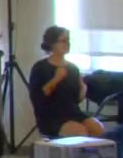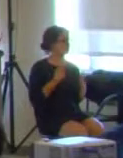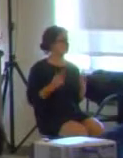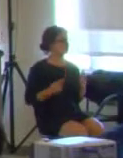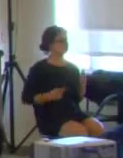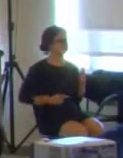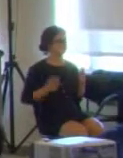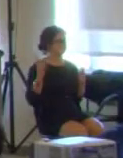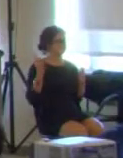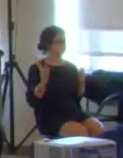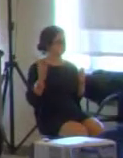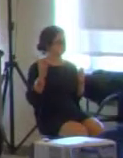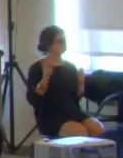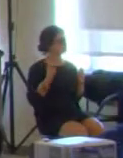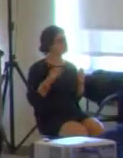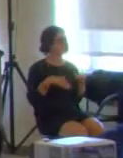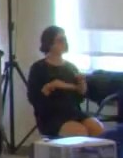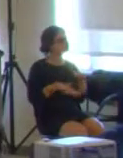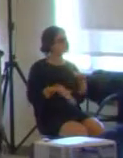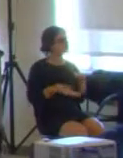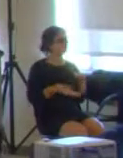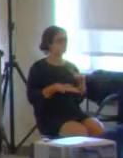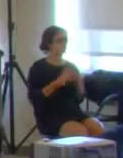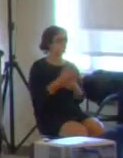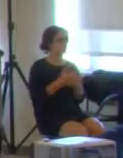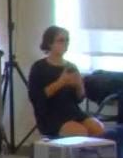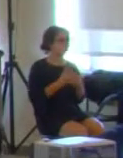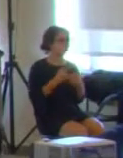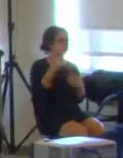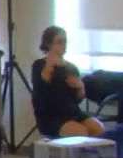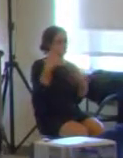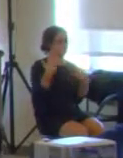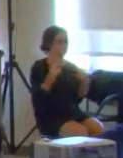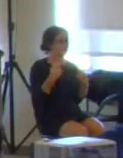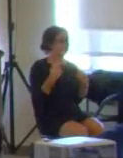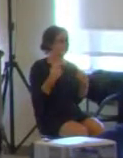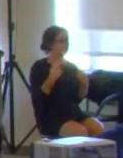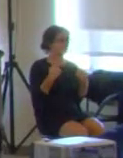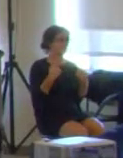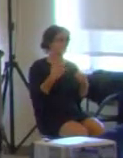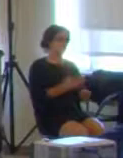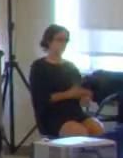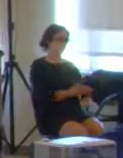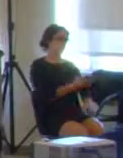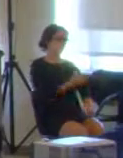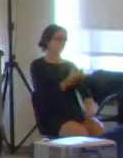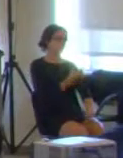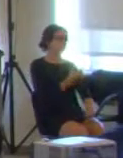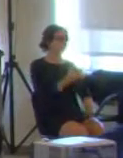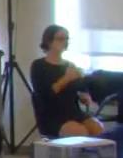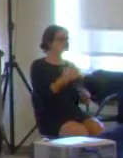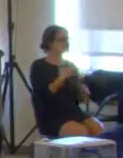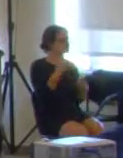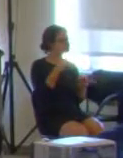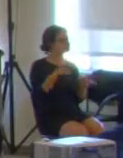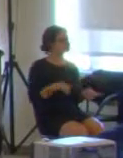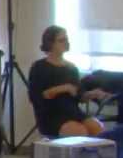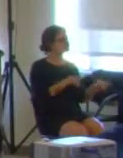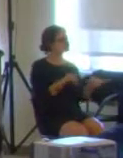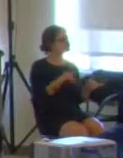across other studies and surveys and evaluations, and I'm just going to kind of